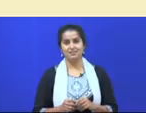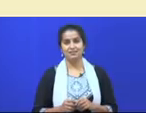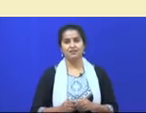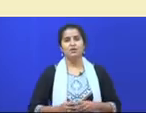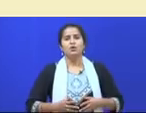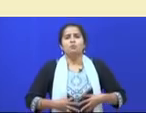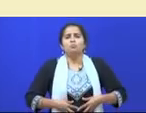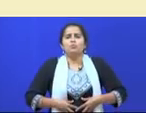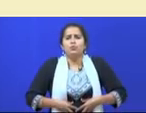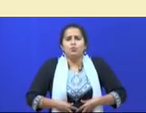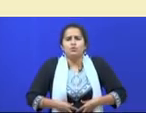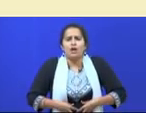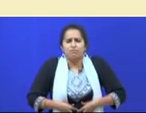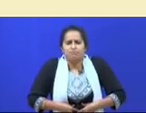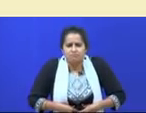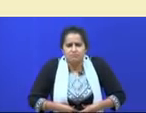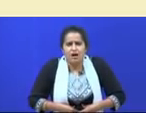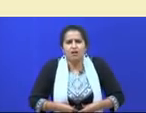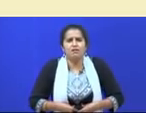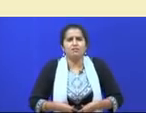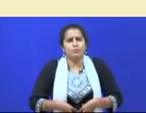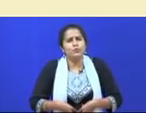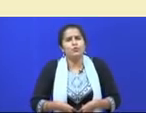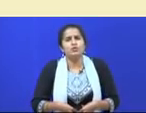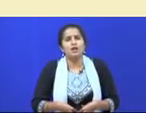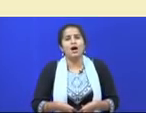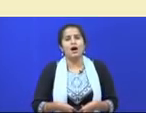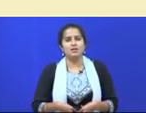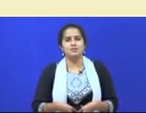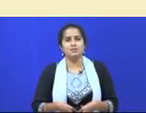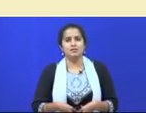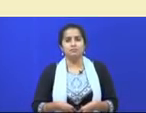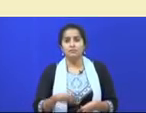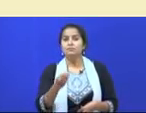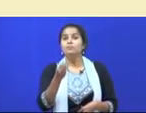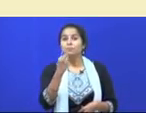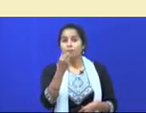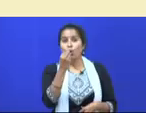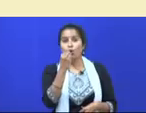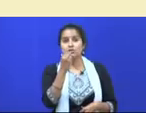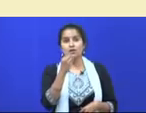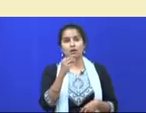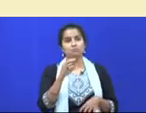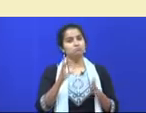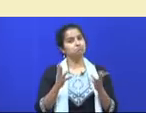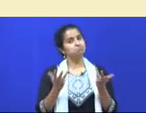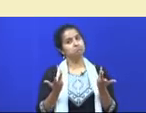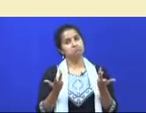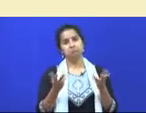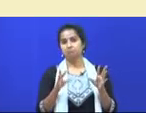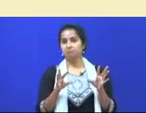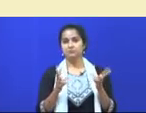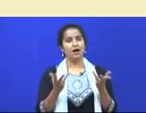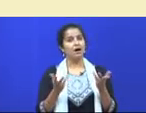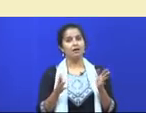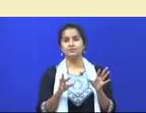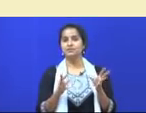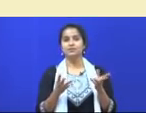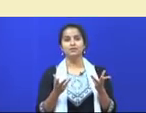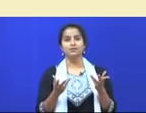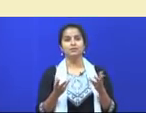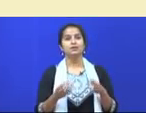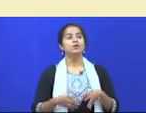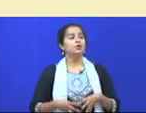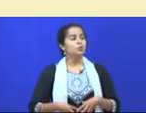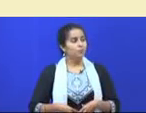nasti. Bubhuksha, hunger. Bubhuksha asti. Bhojanam